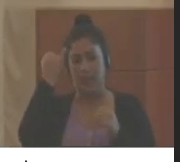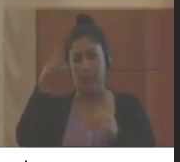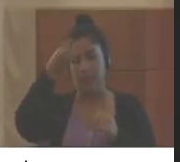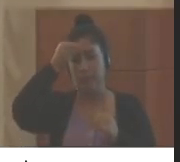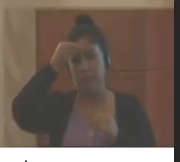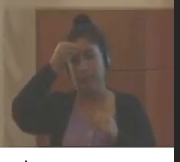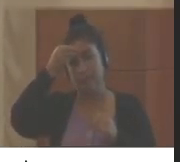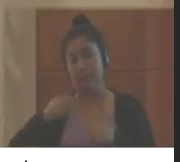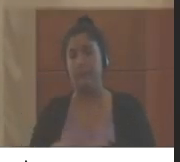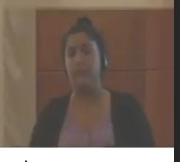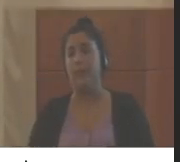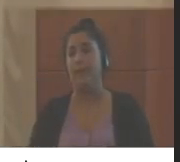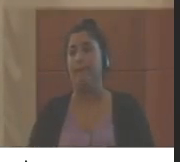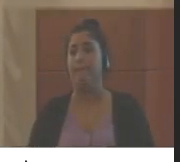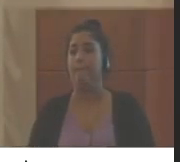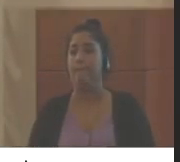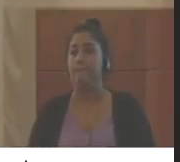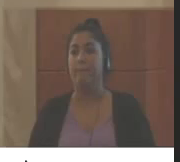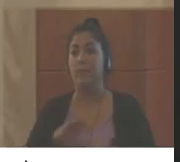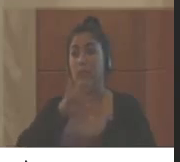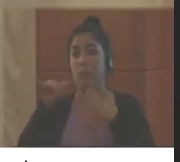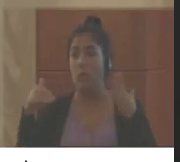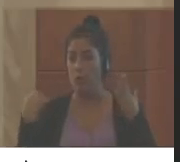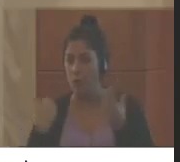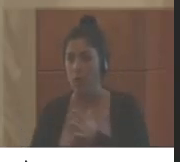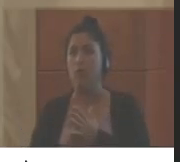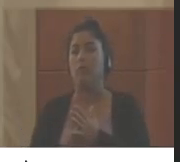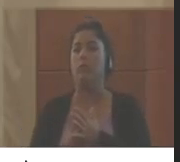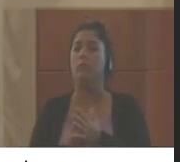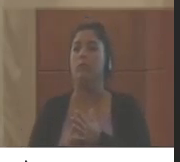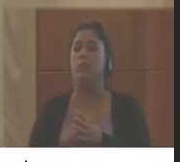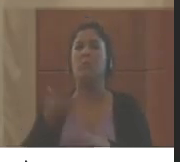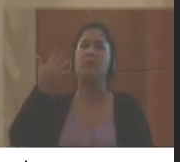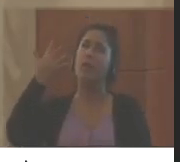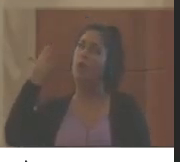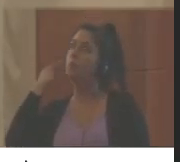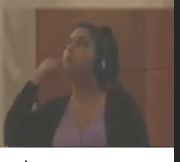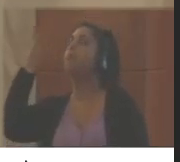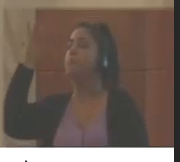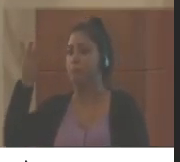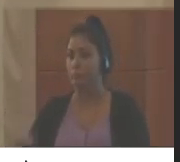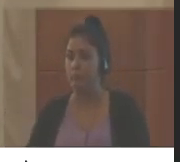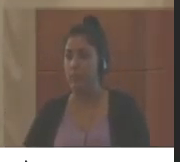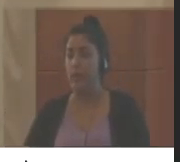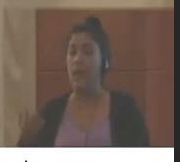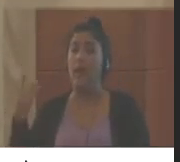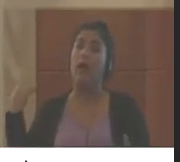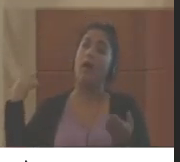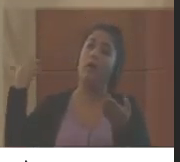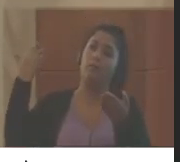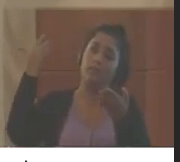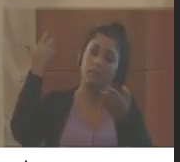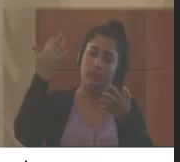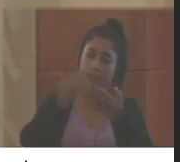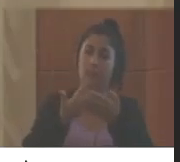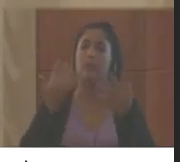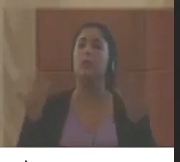delivered. And that's what we're referring to when we say about a political will of a particular government. But we also